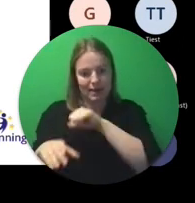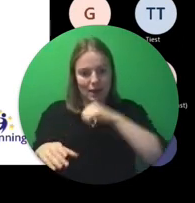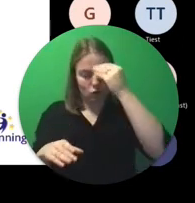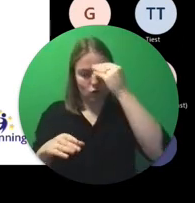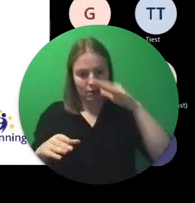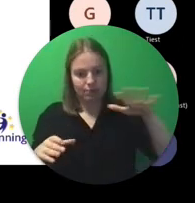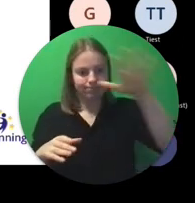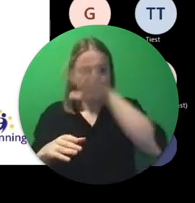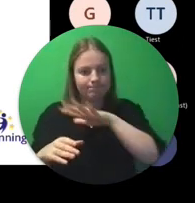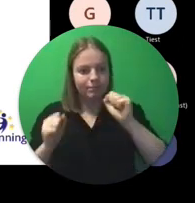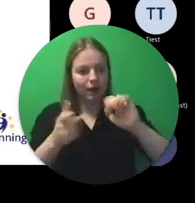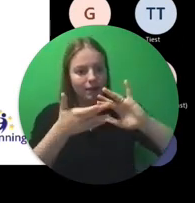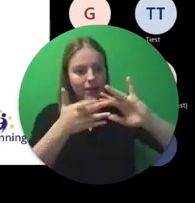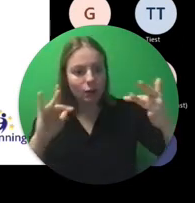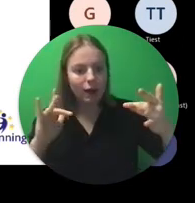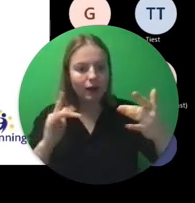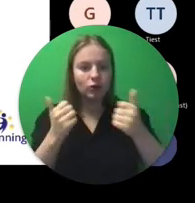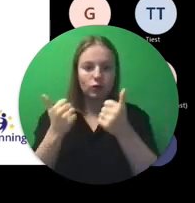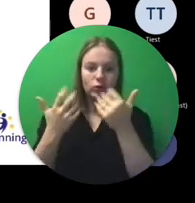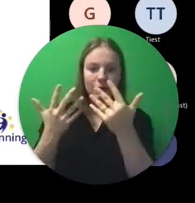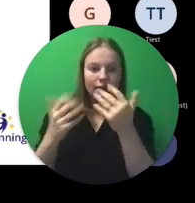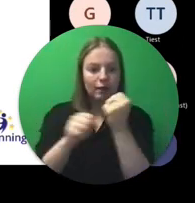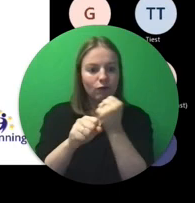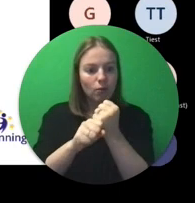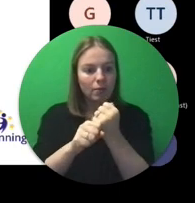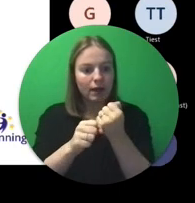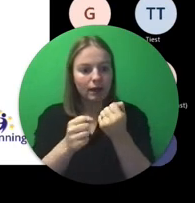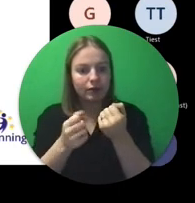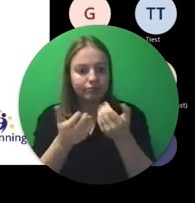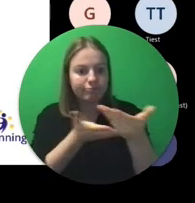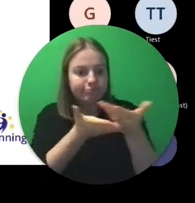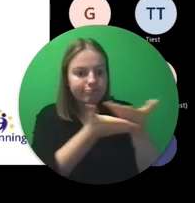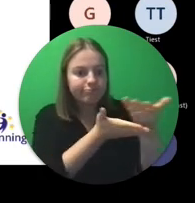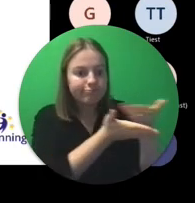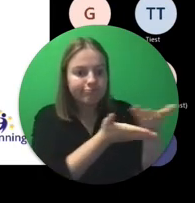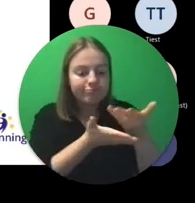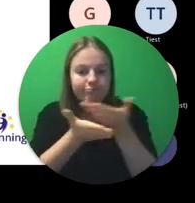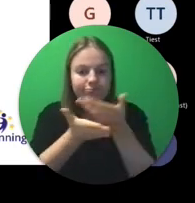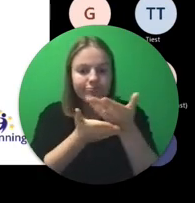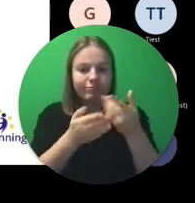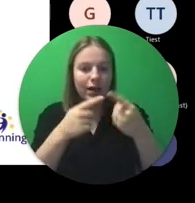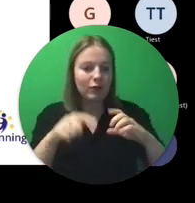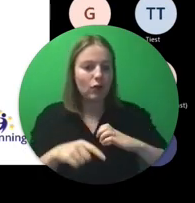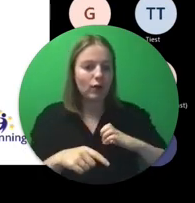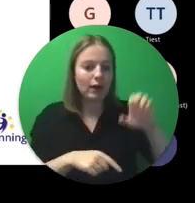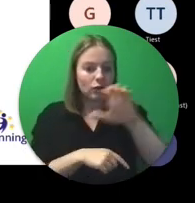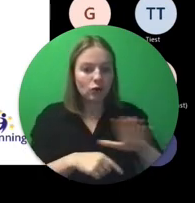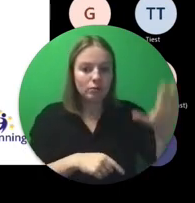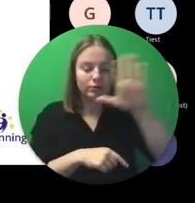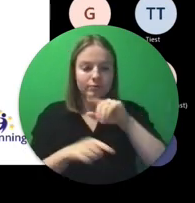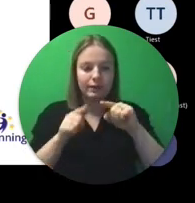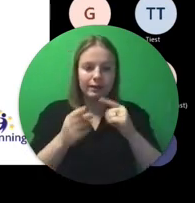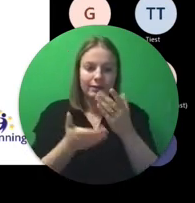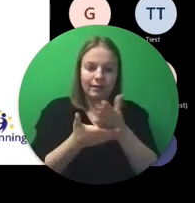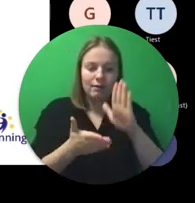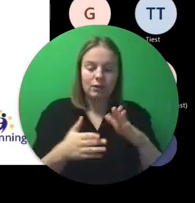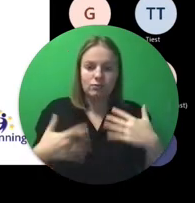You can network and share best practices with your colleagues across Europe, and so feel part of a unique community.